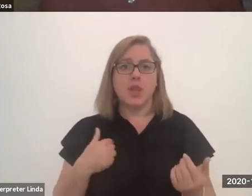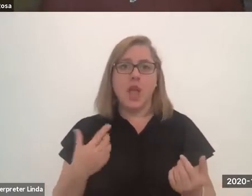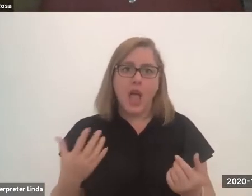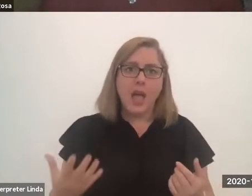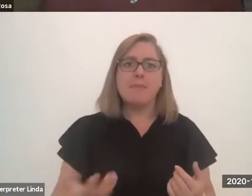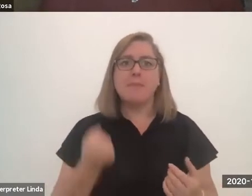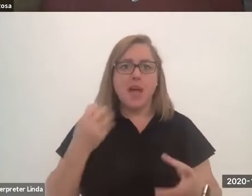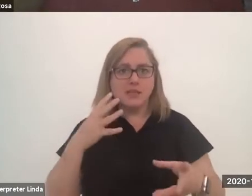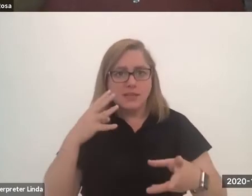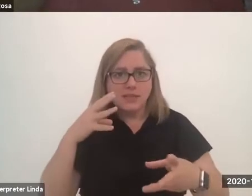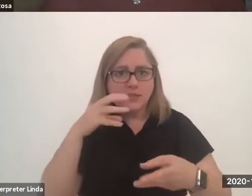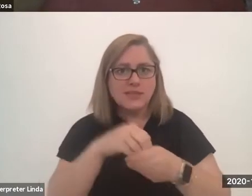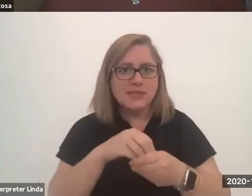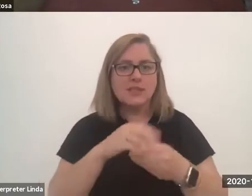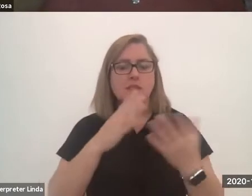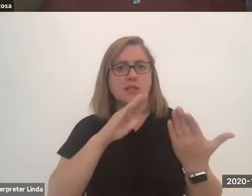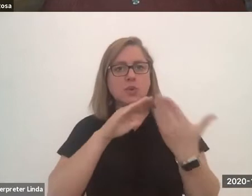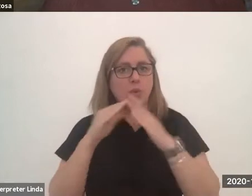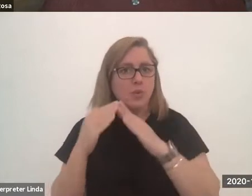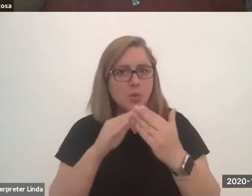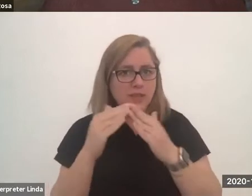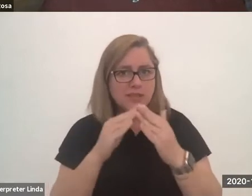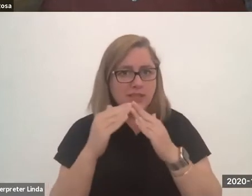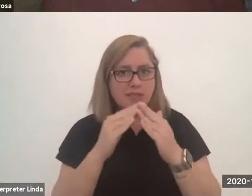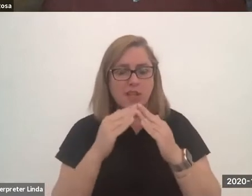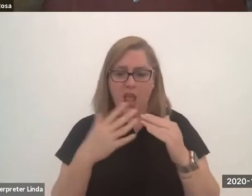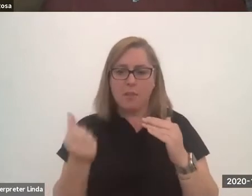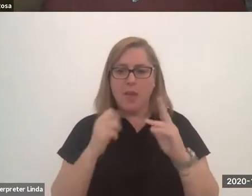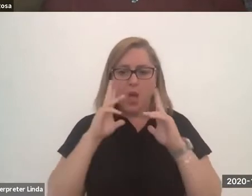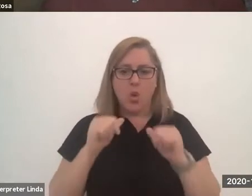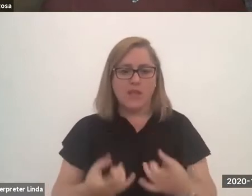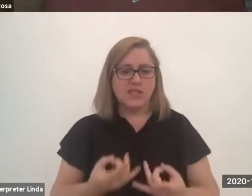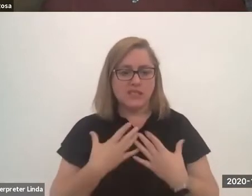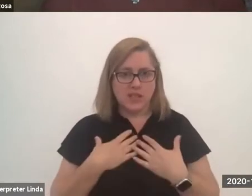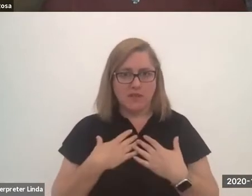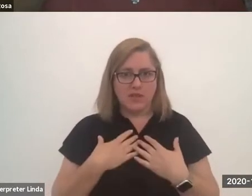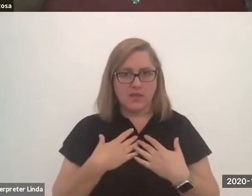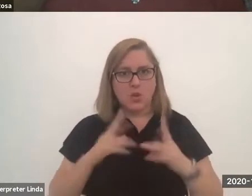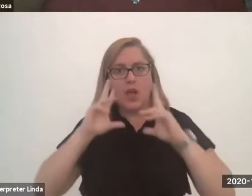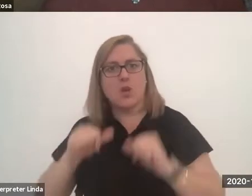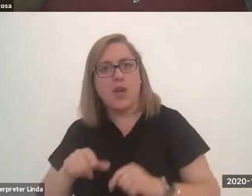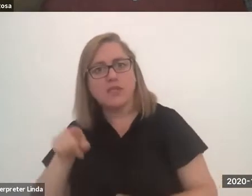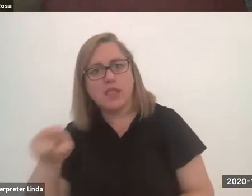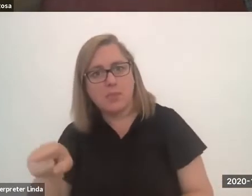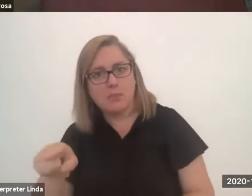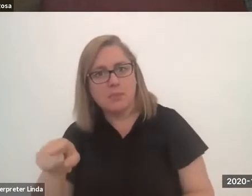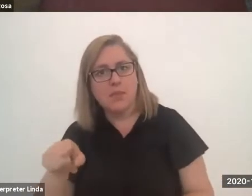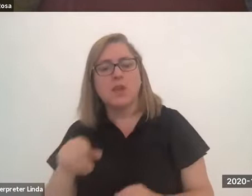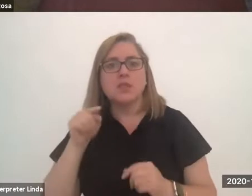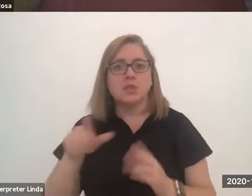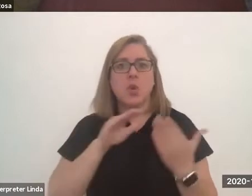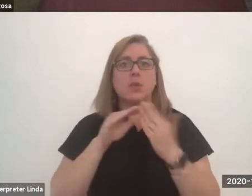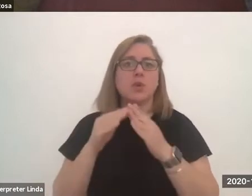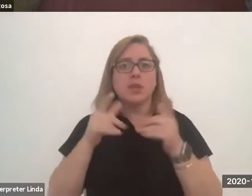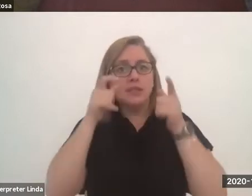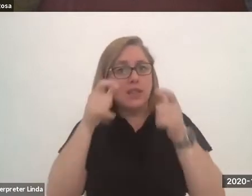my community if I don't look after myself and vice versa. In terms of community care, I mean, if we want to